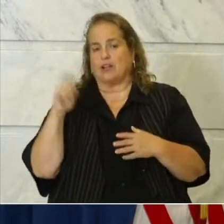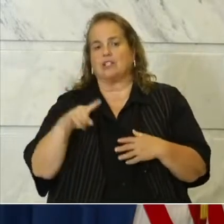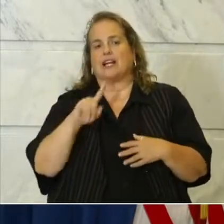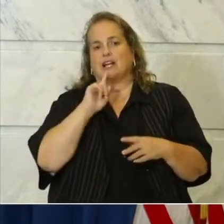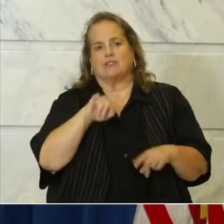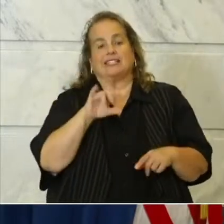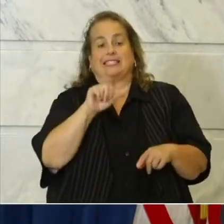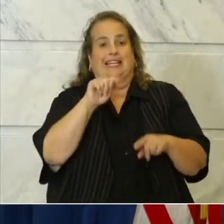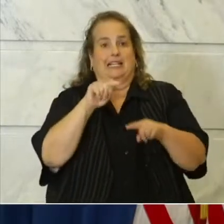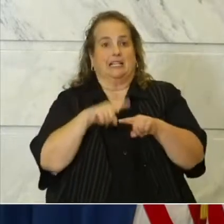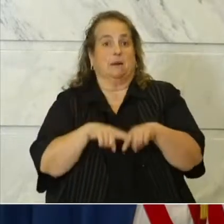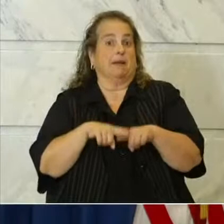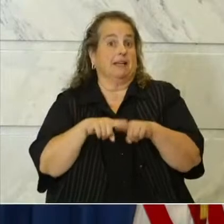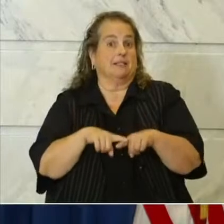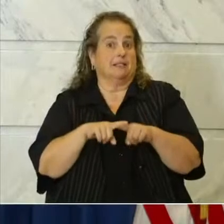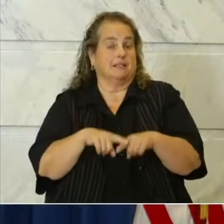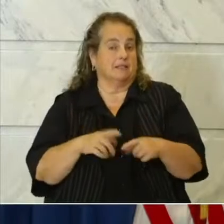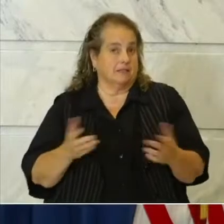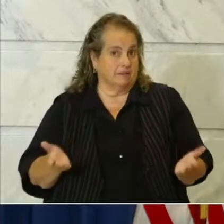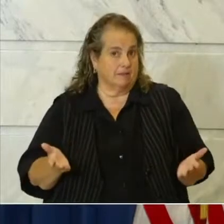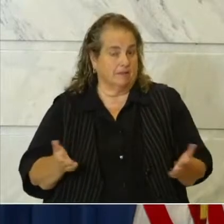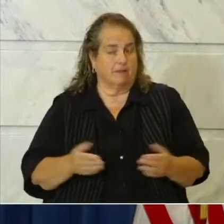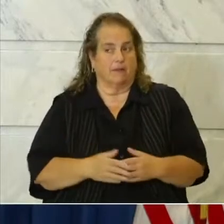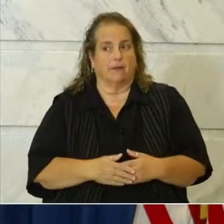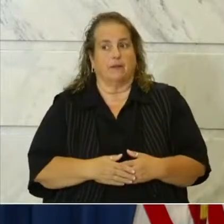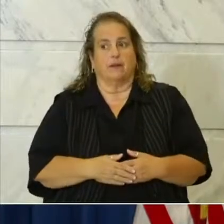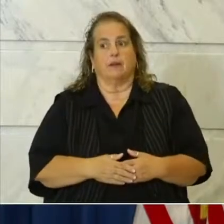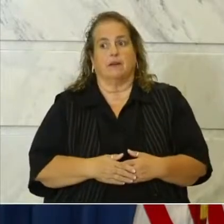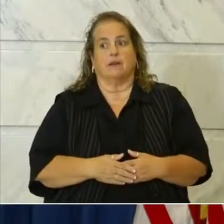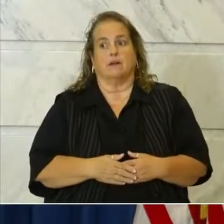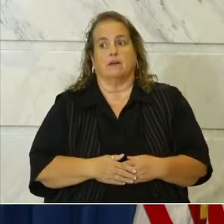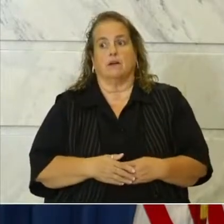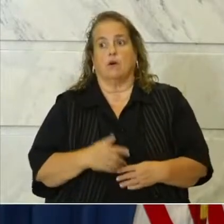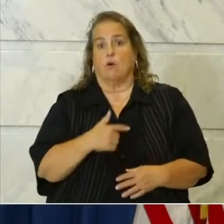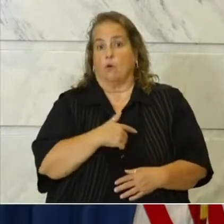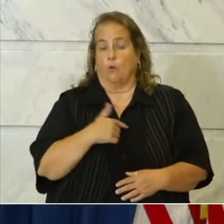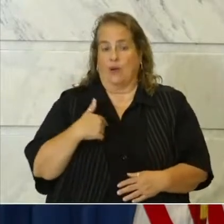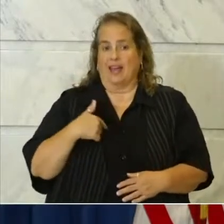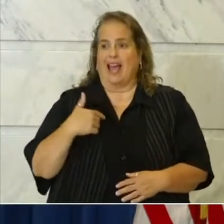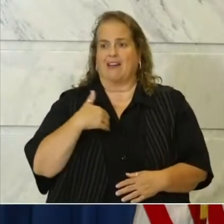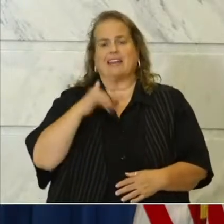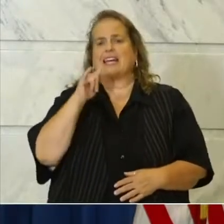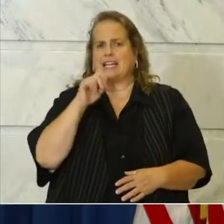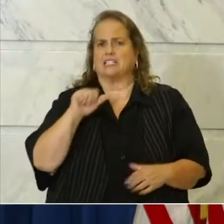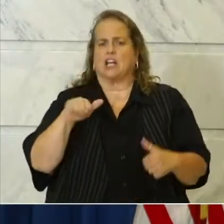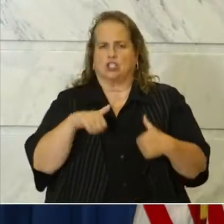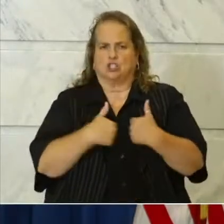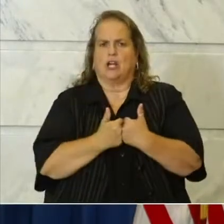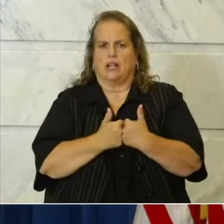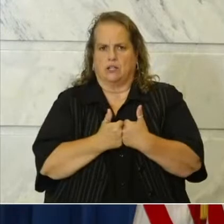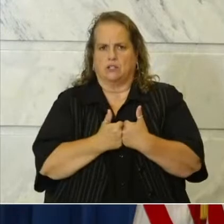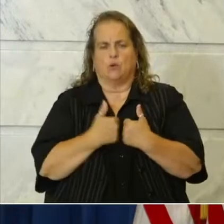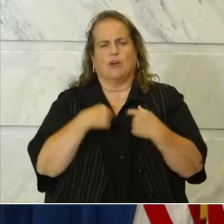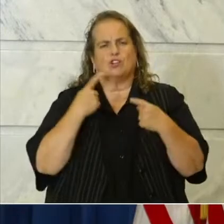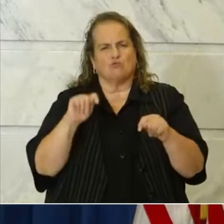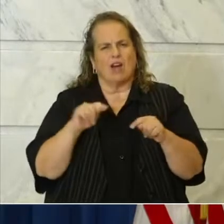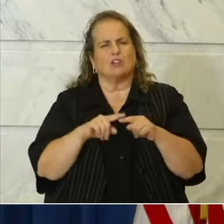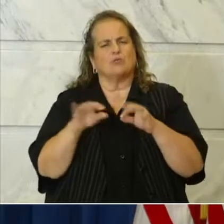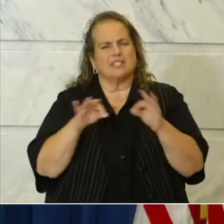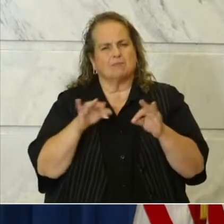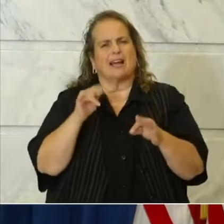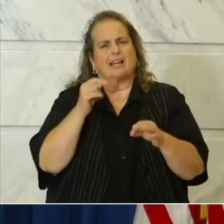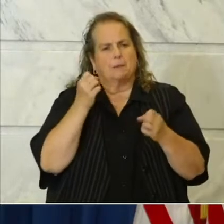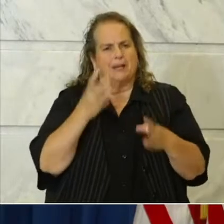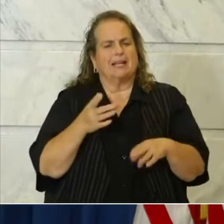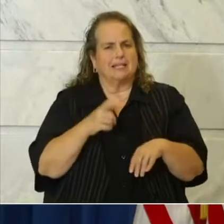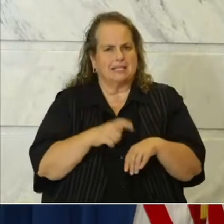it depends. So we have, this is a challenge, and I think we try to explain this, and we subject